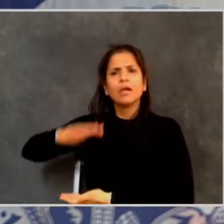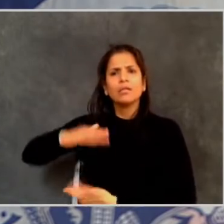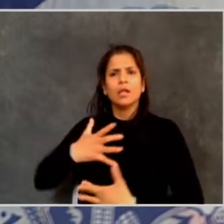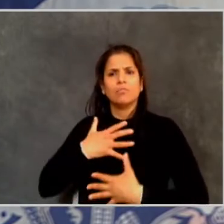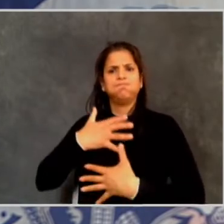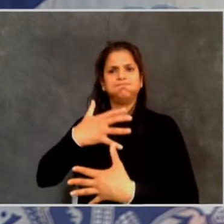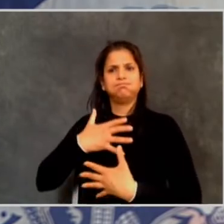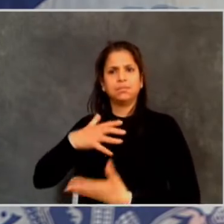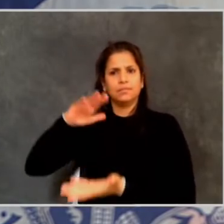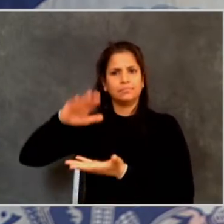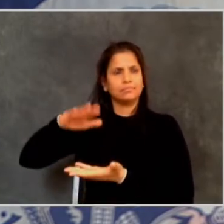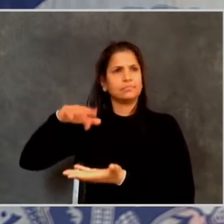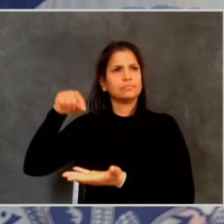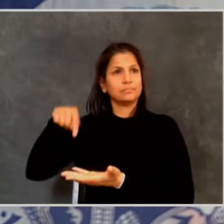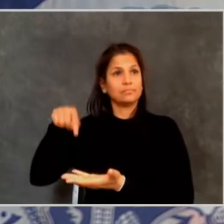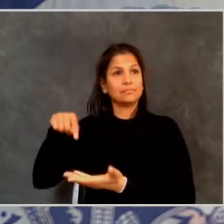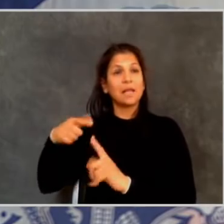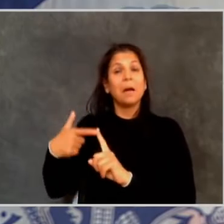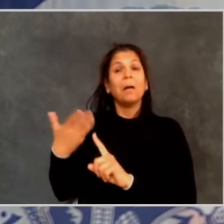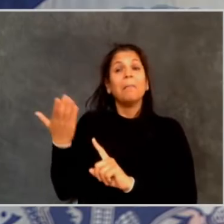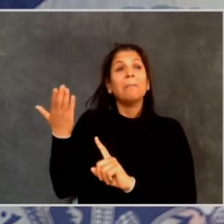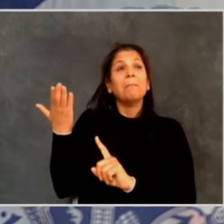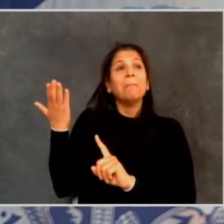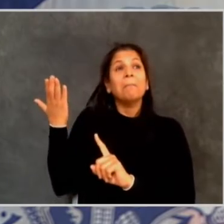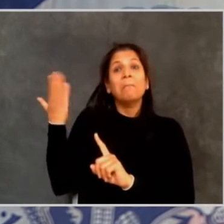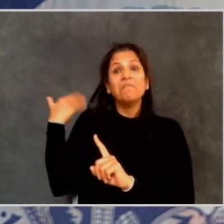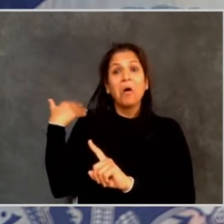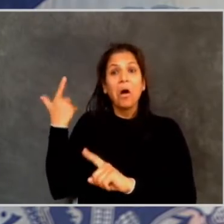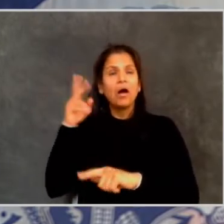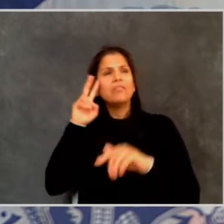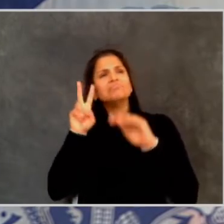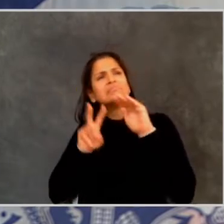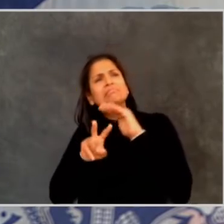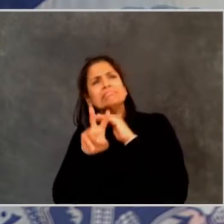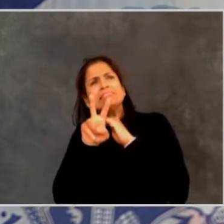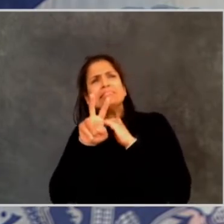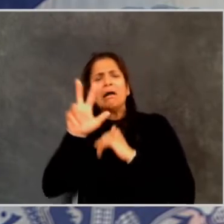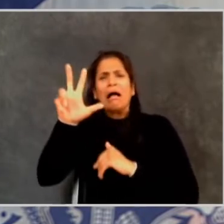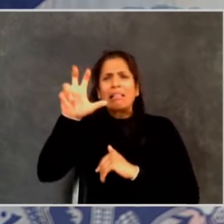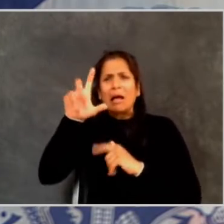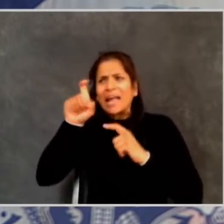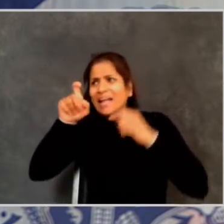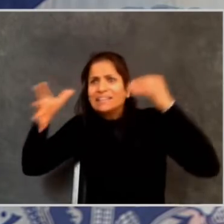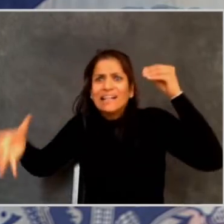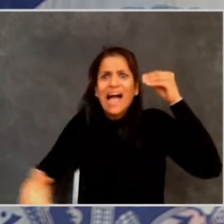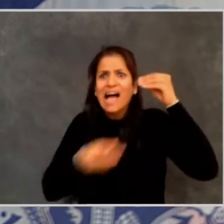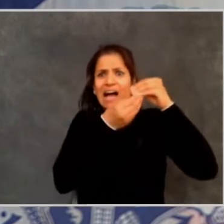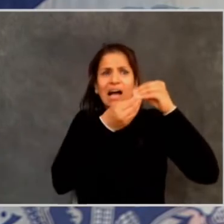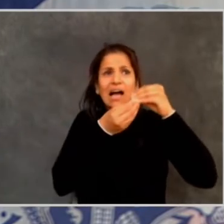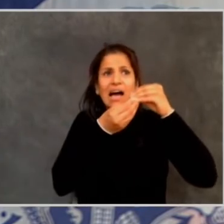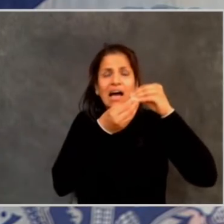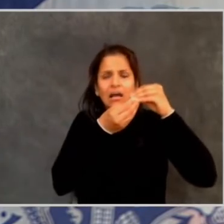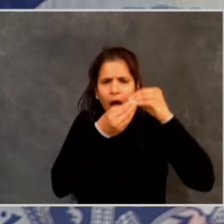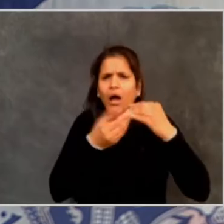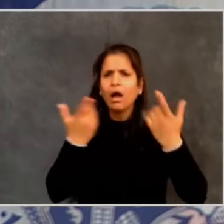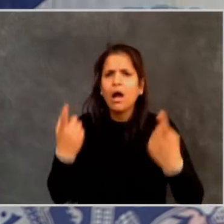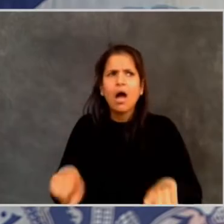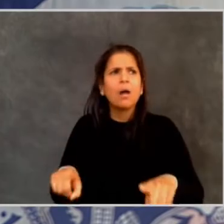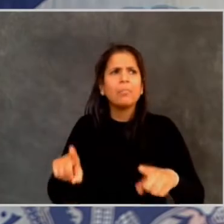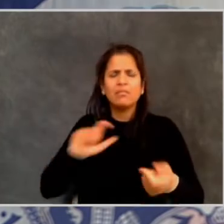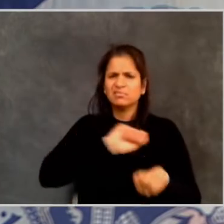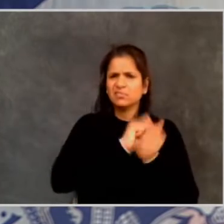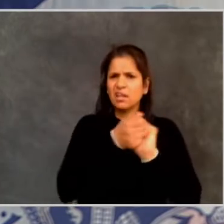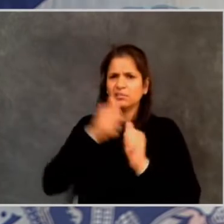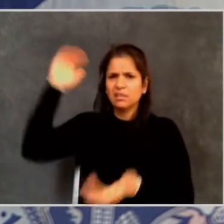about 100 more. Could you give us kind of similar numbers to show how hospitalizations are, either